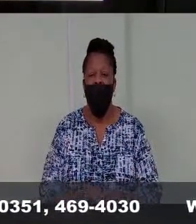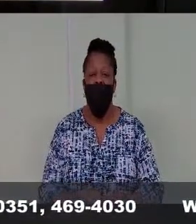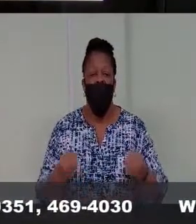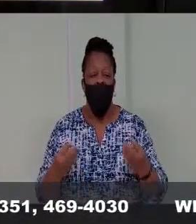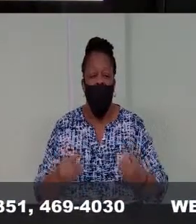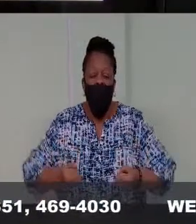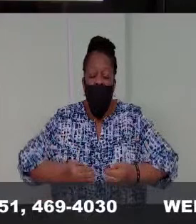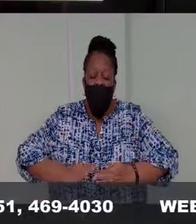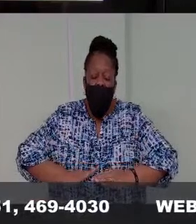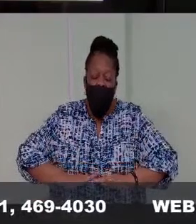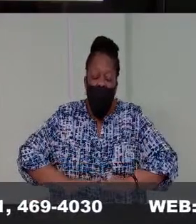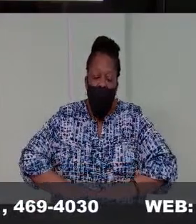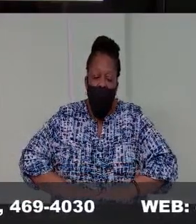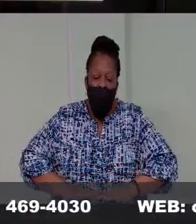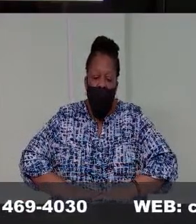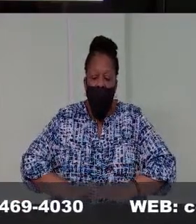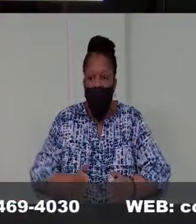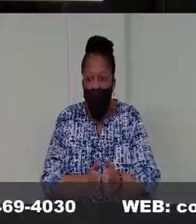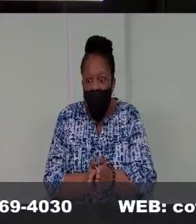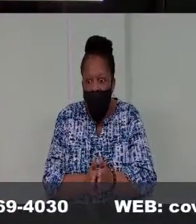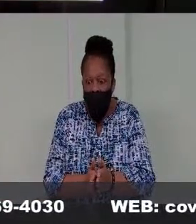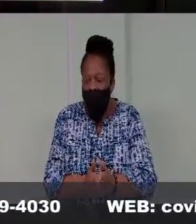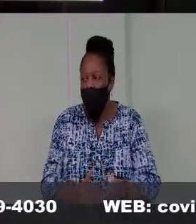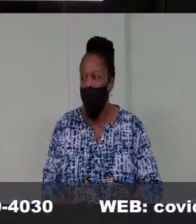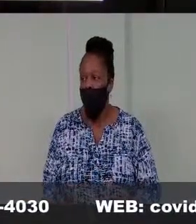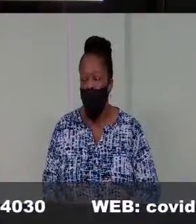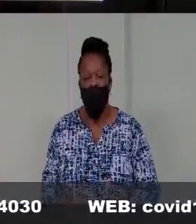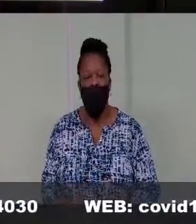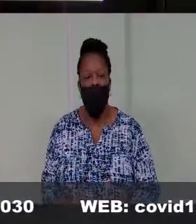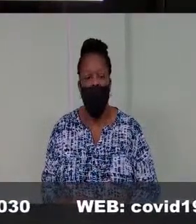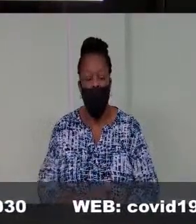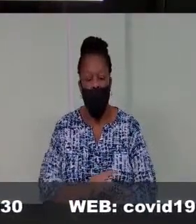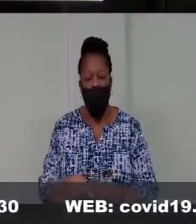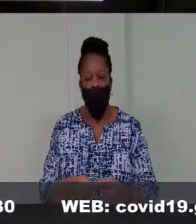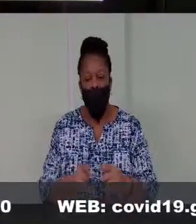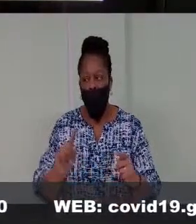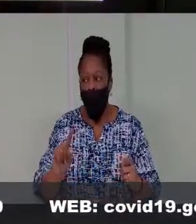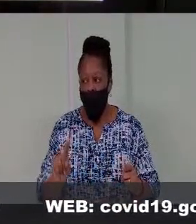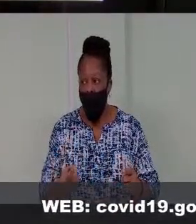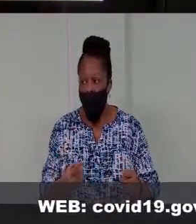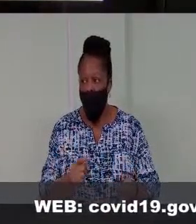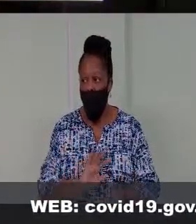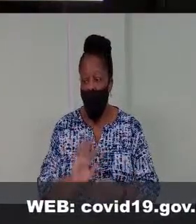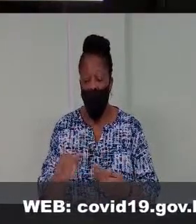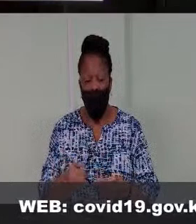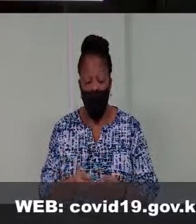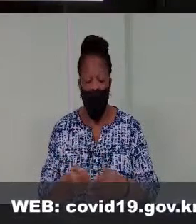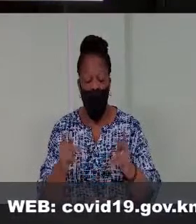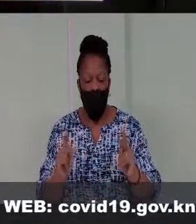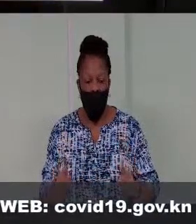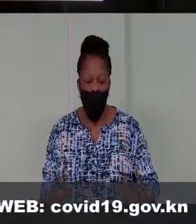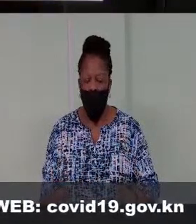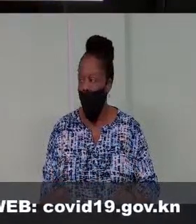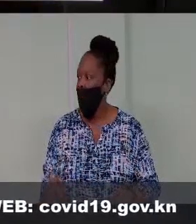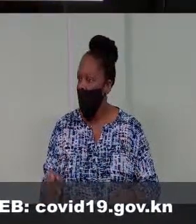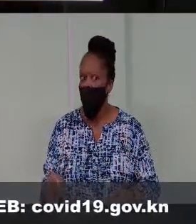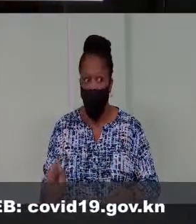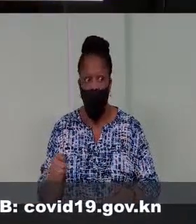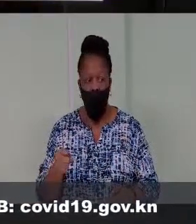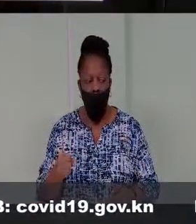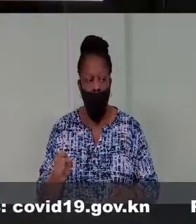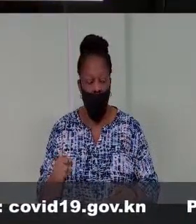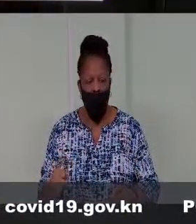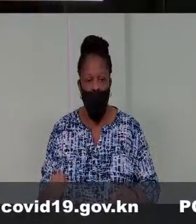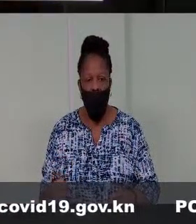we look back a few months when we first started with this pandemic, we had almost everybody on board. And as